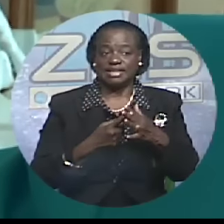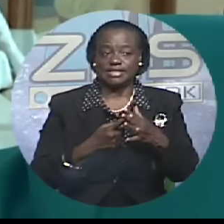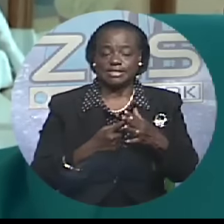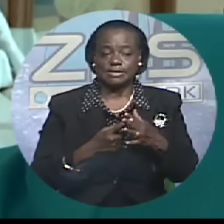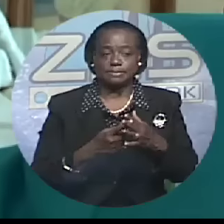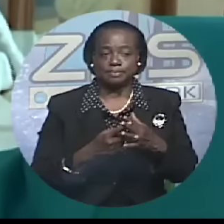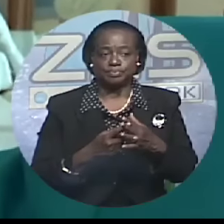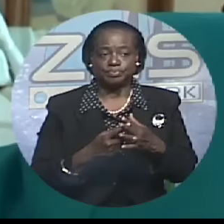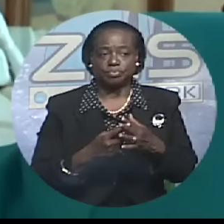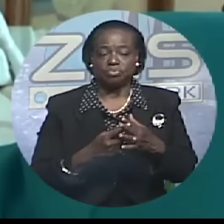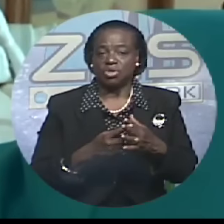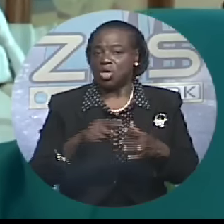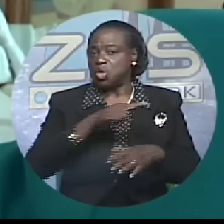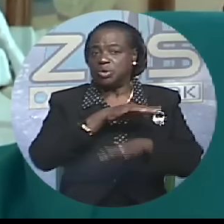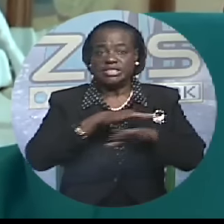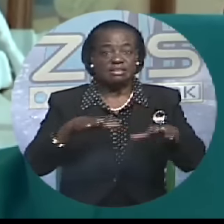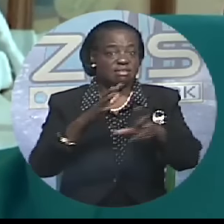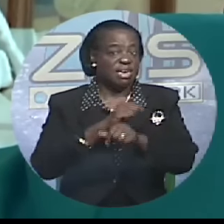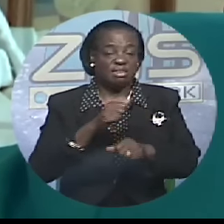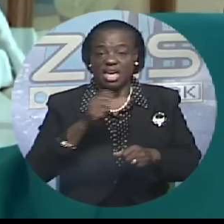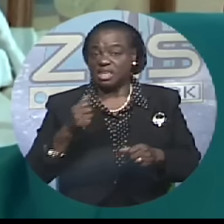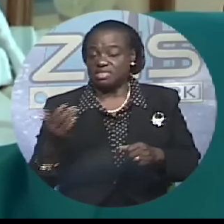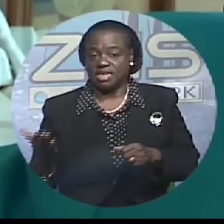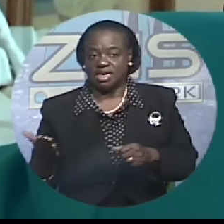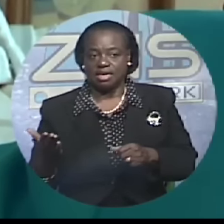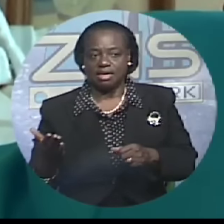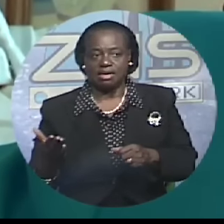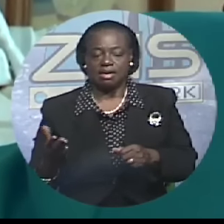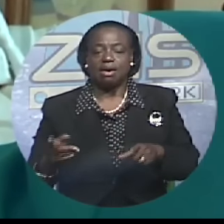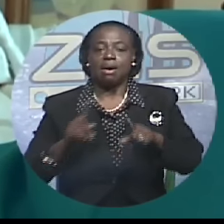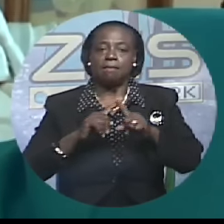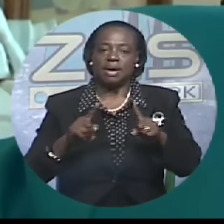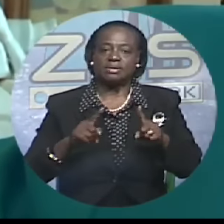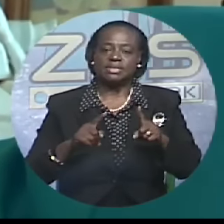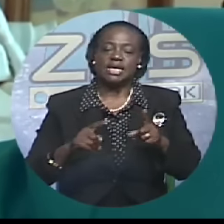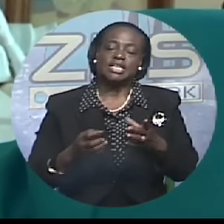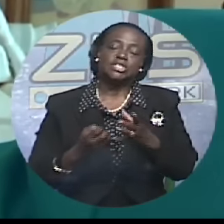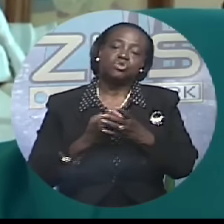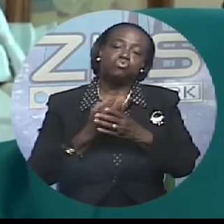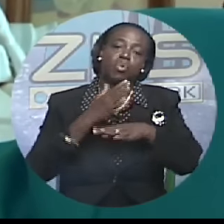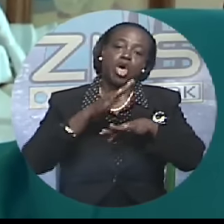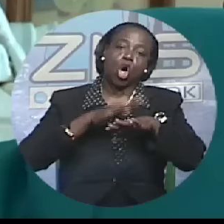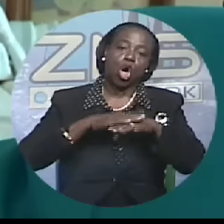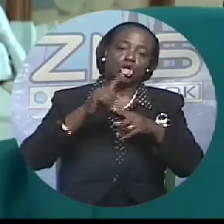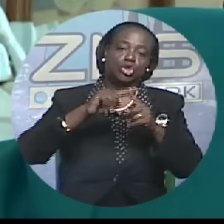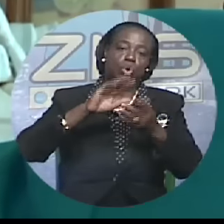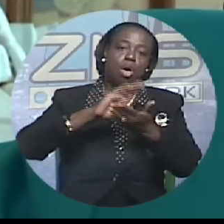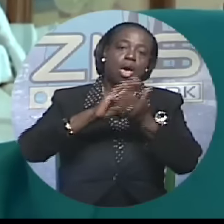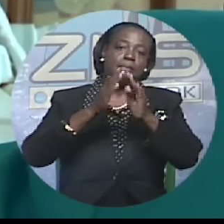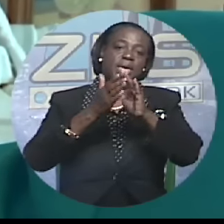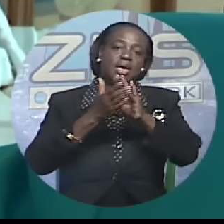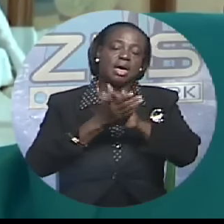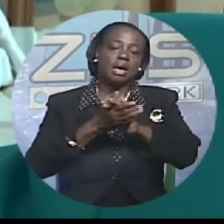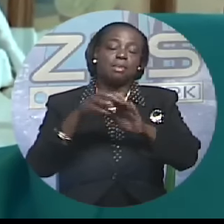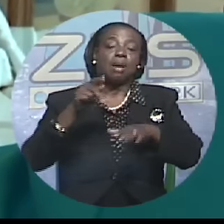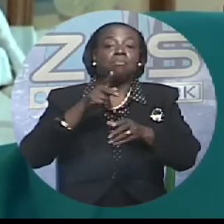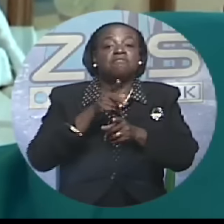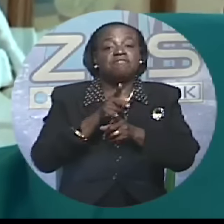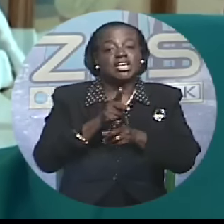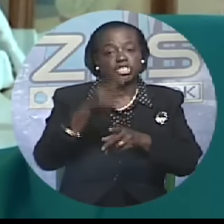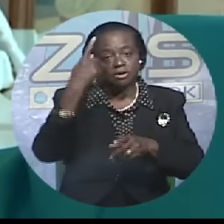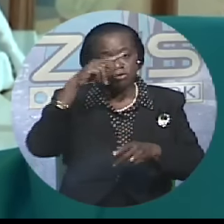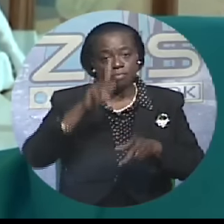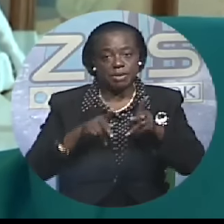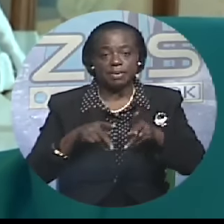have received anything. But it's grown on to become a profession for people,